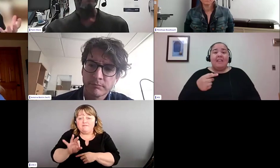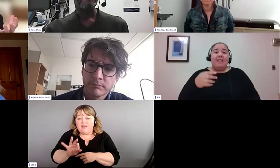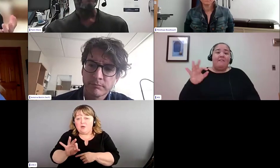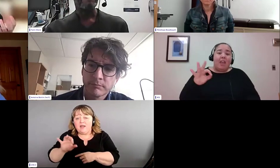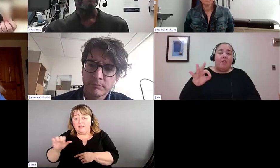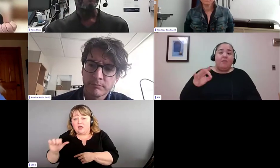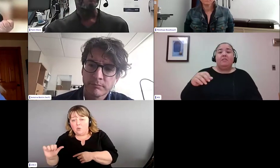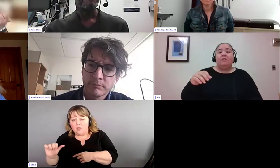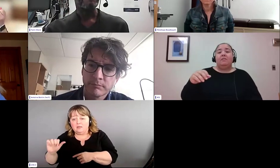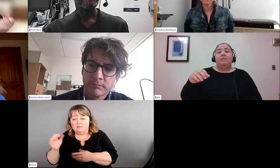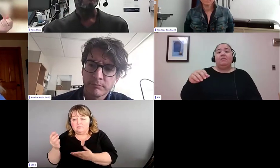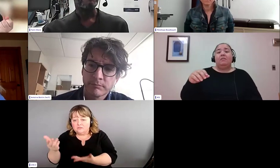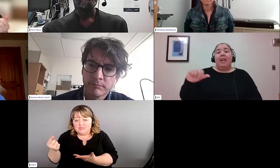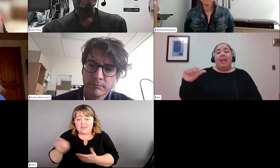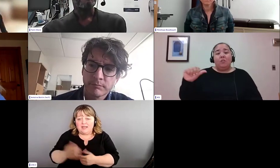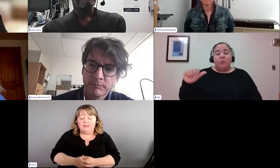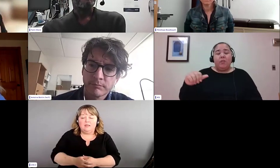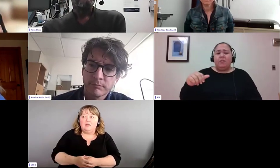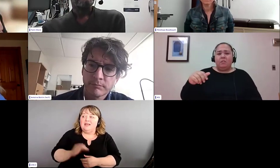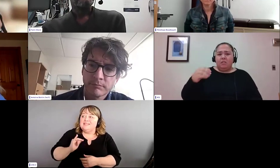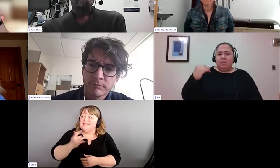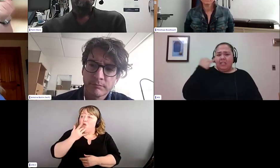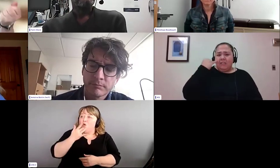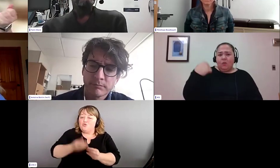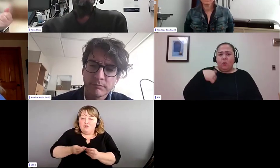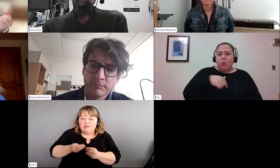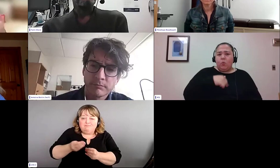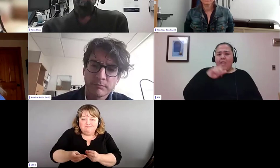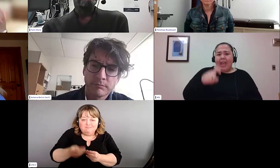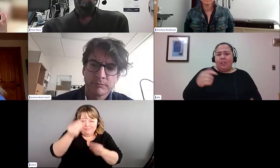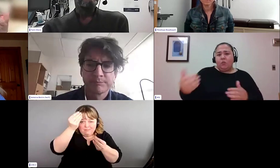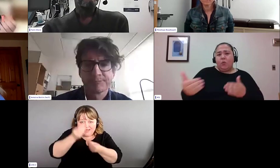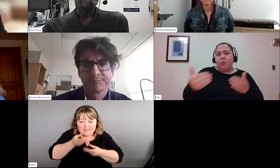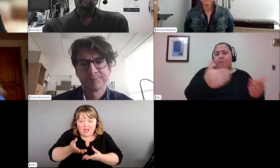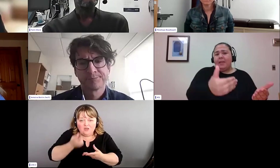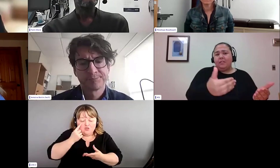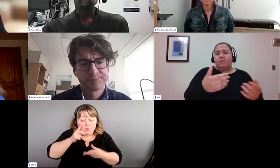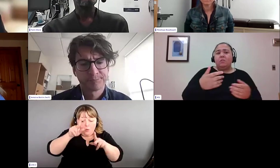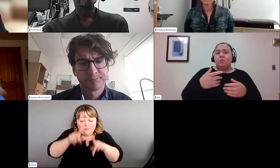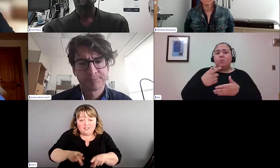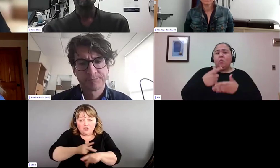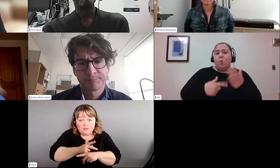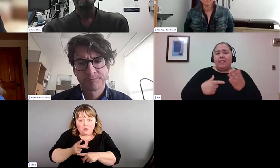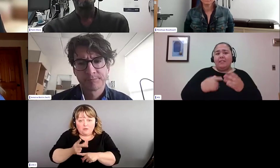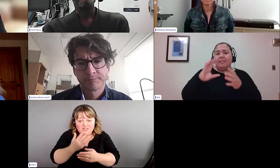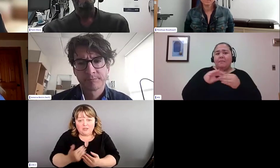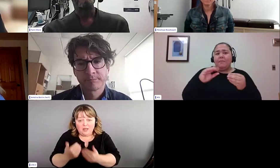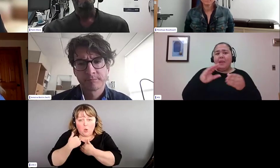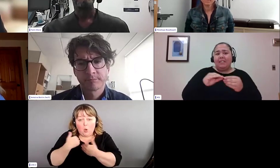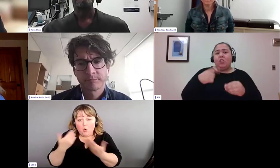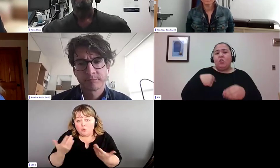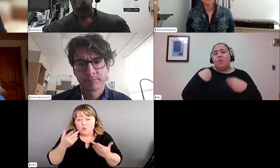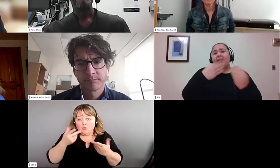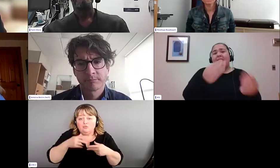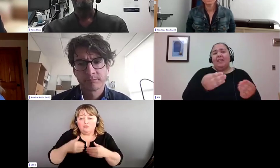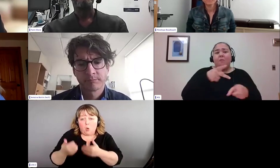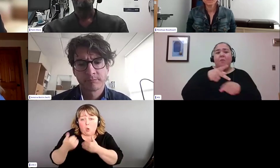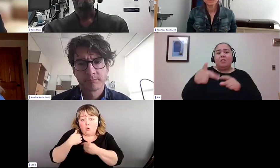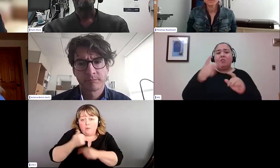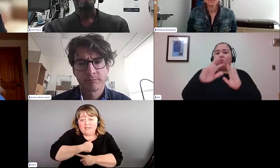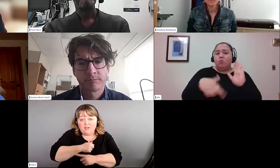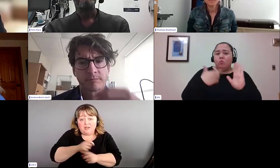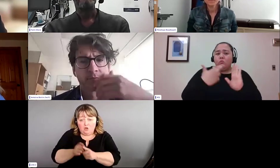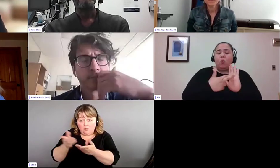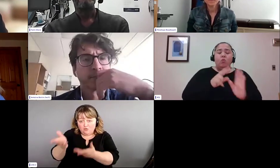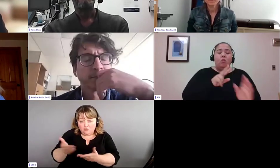Antoine? I think if we had to pass on to the next, what would be the message that you would give to somebody who has a professional role or